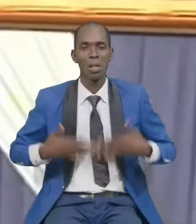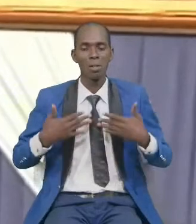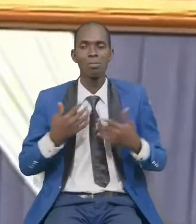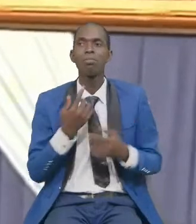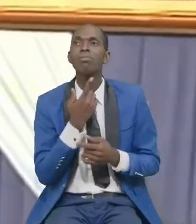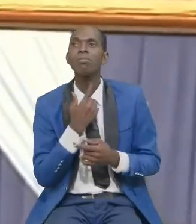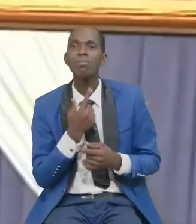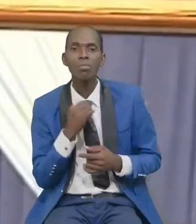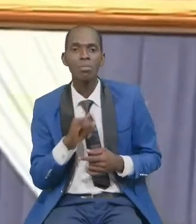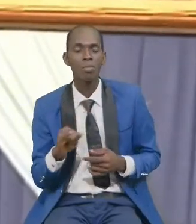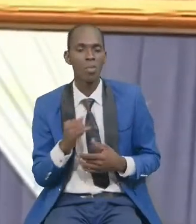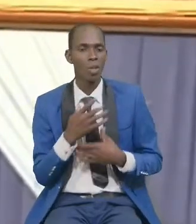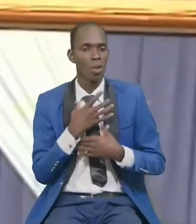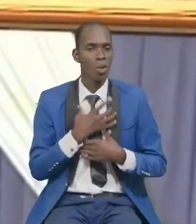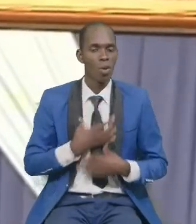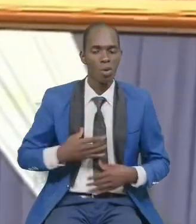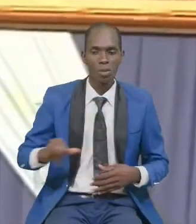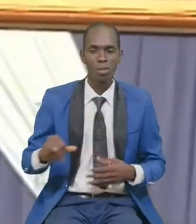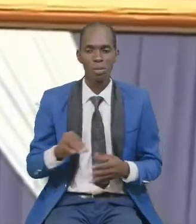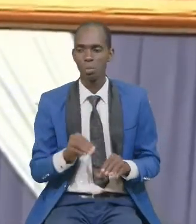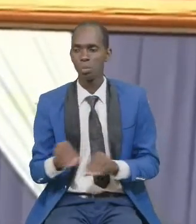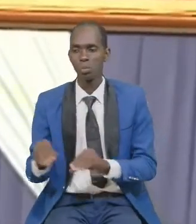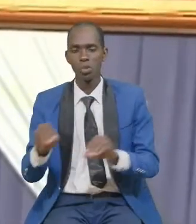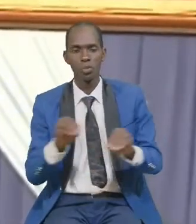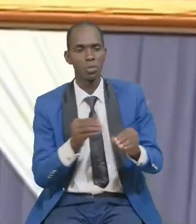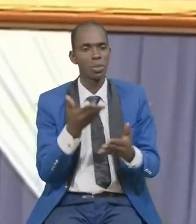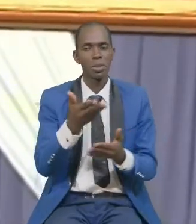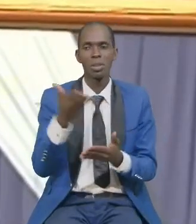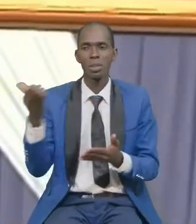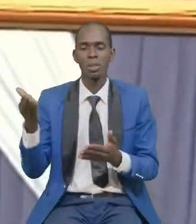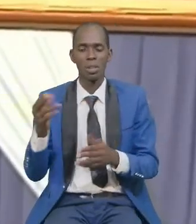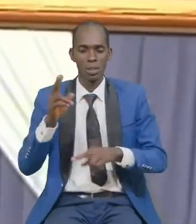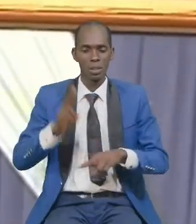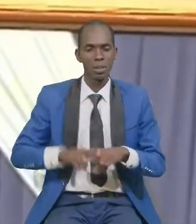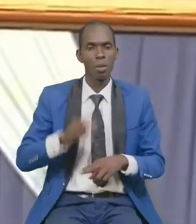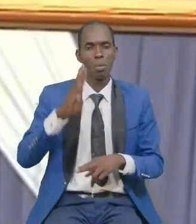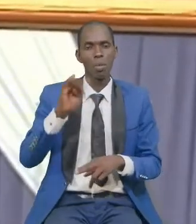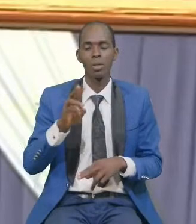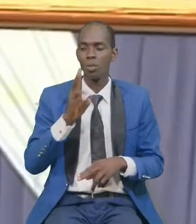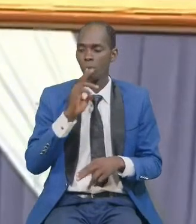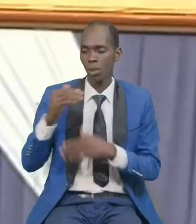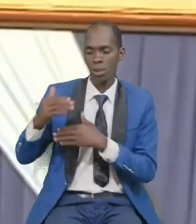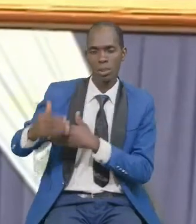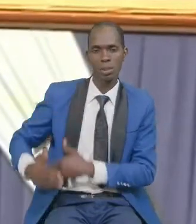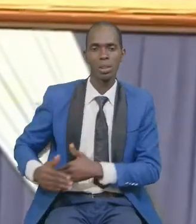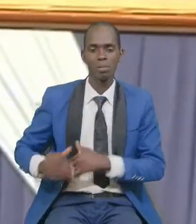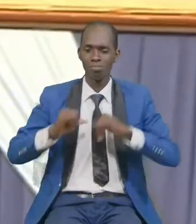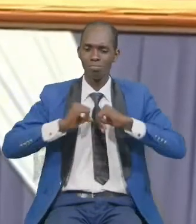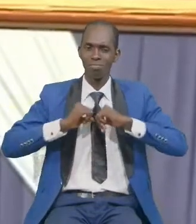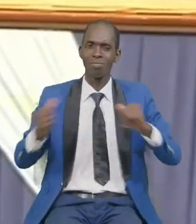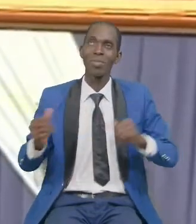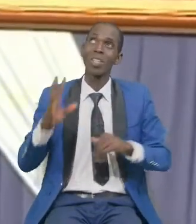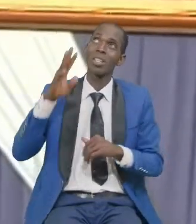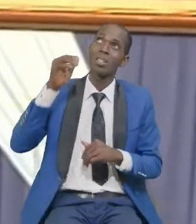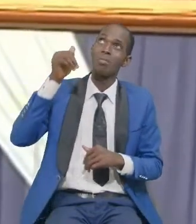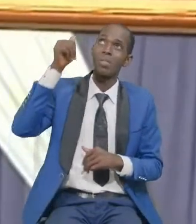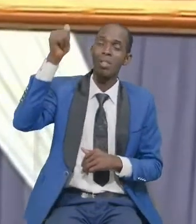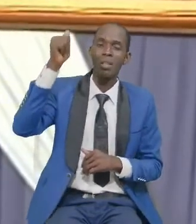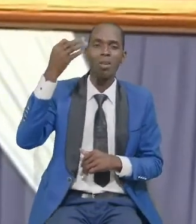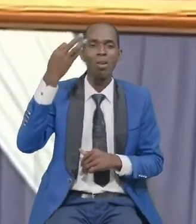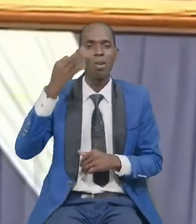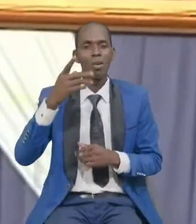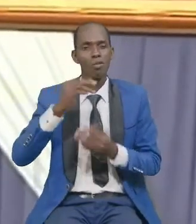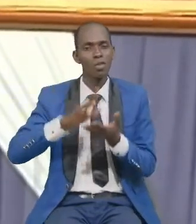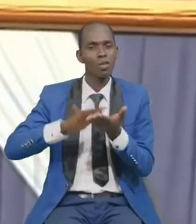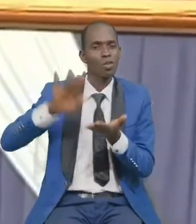He was walking up and down. He sat by the well. He denied himself of the